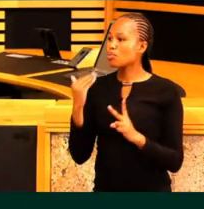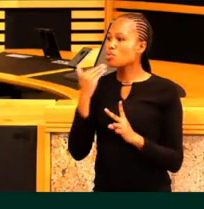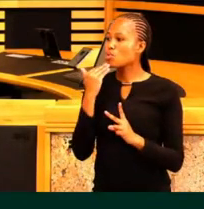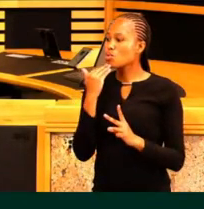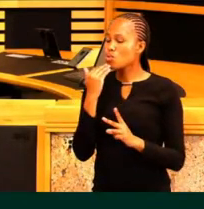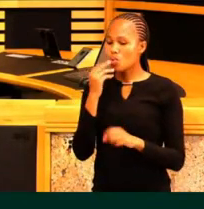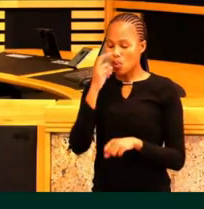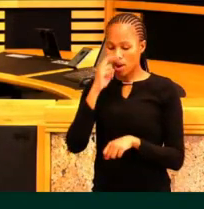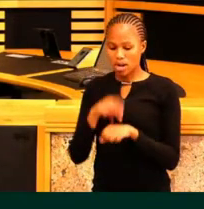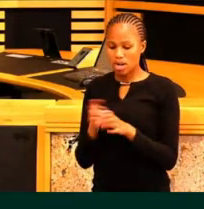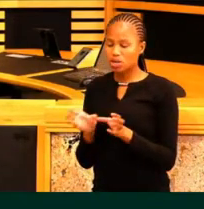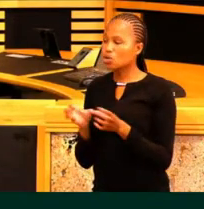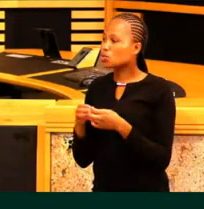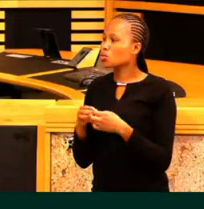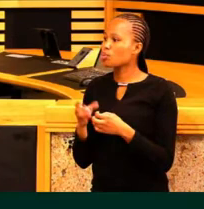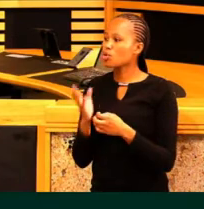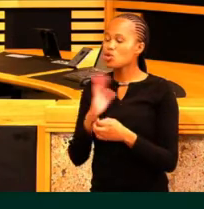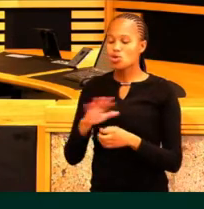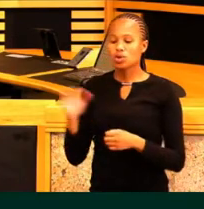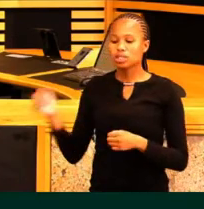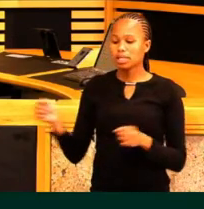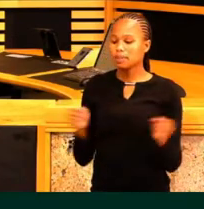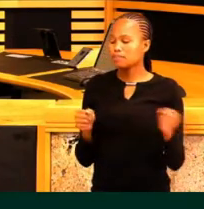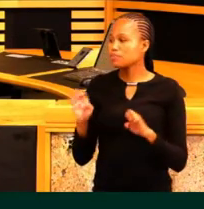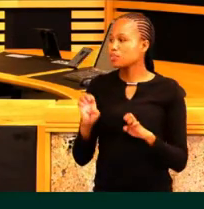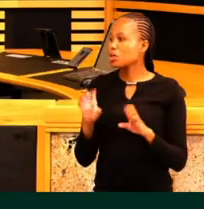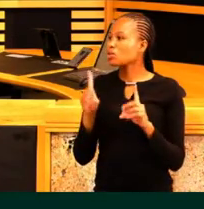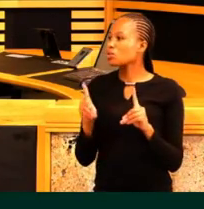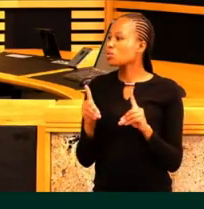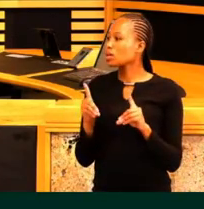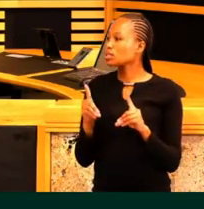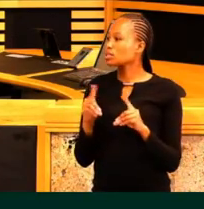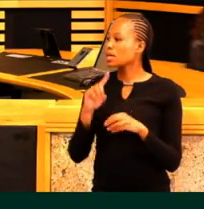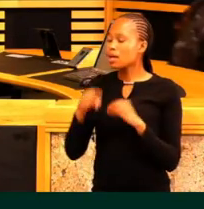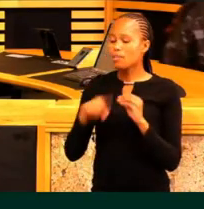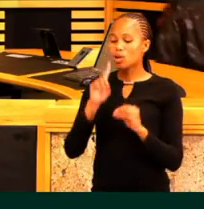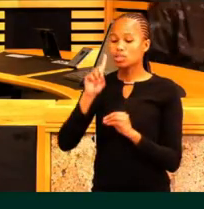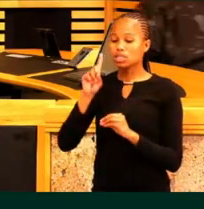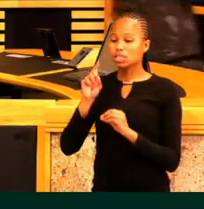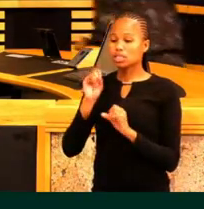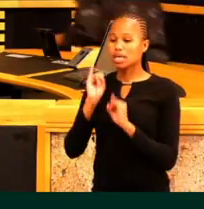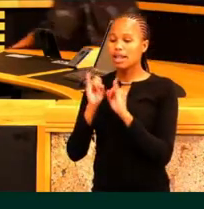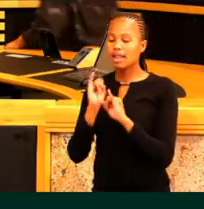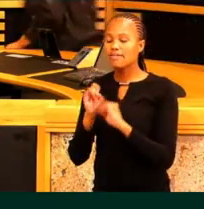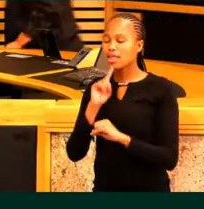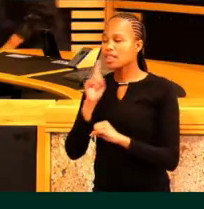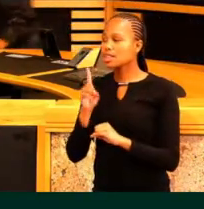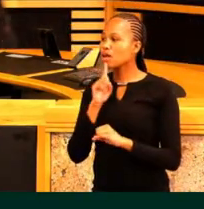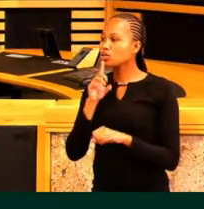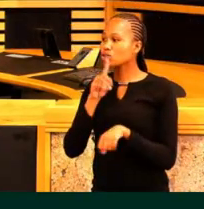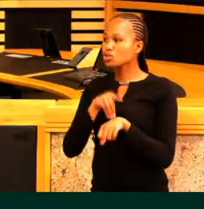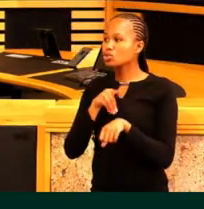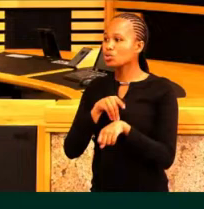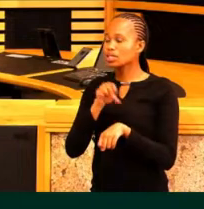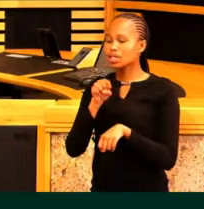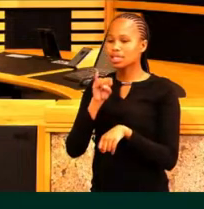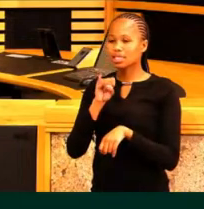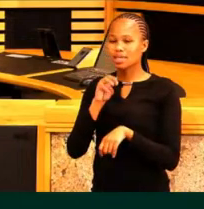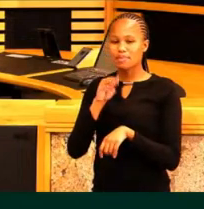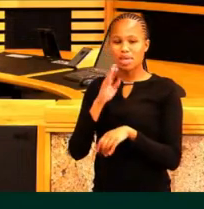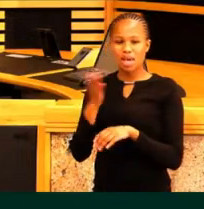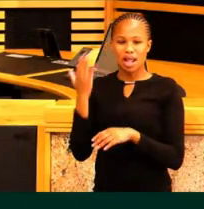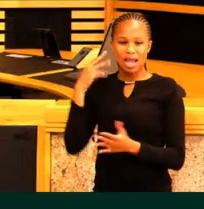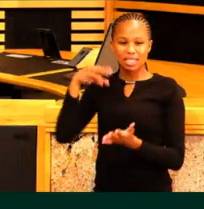that neat group that is not employment educational training about 11 000 of them at doctors in the last metric results